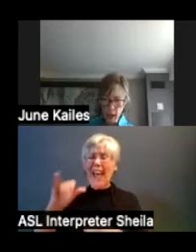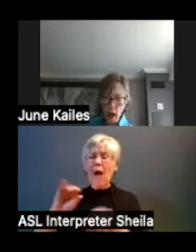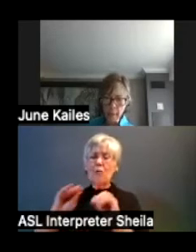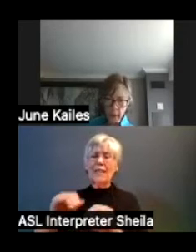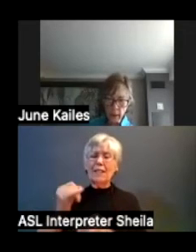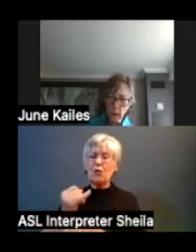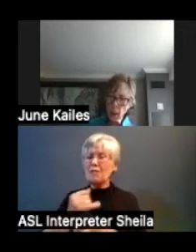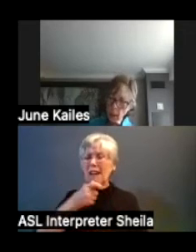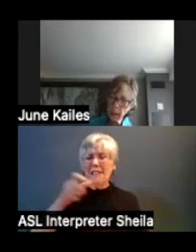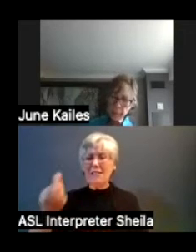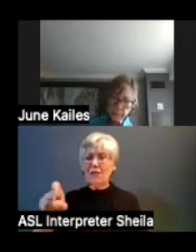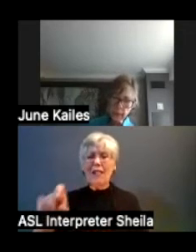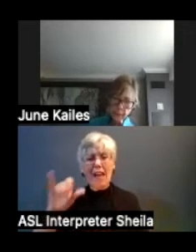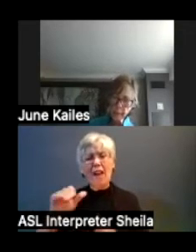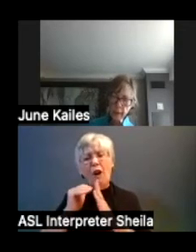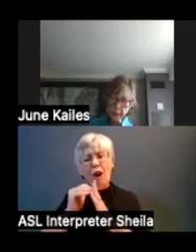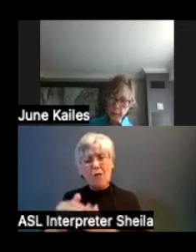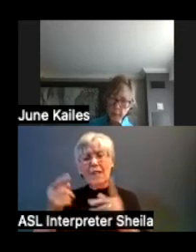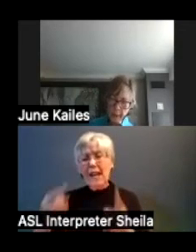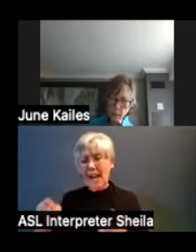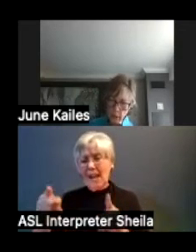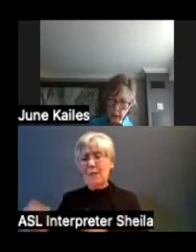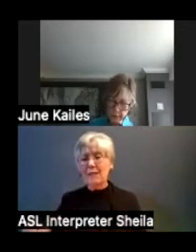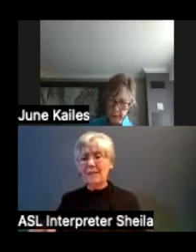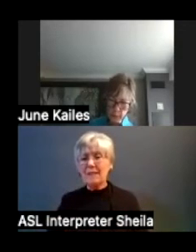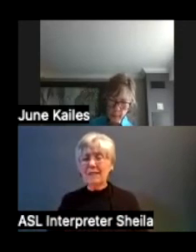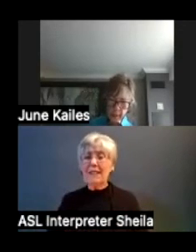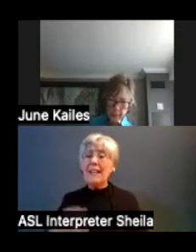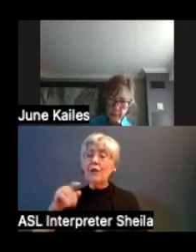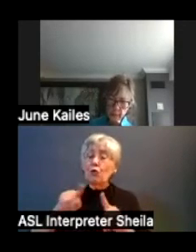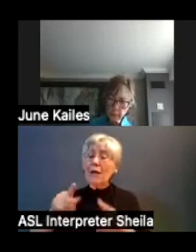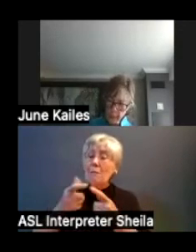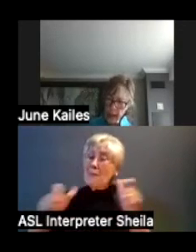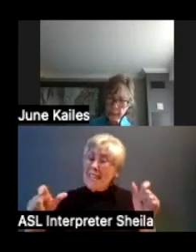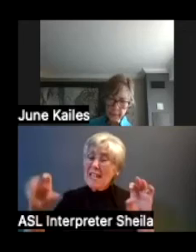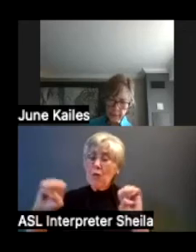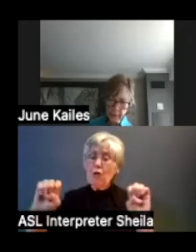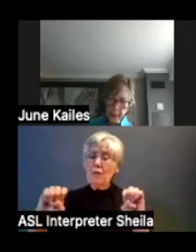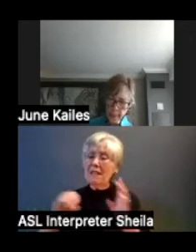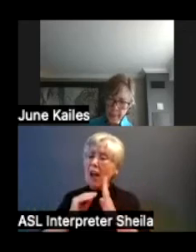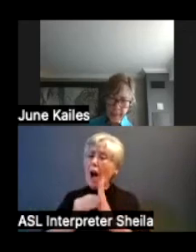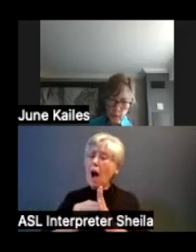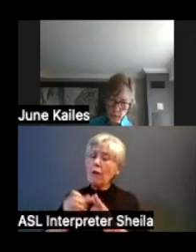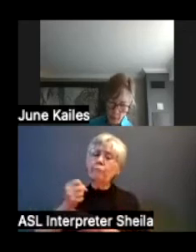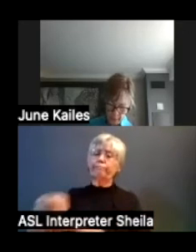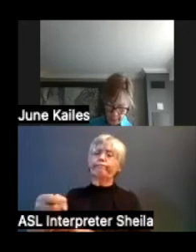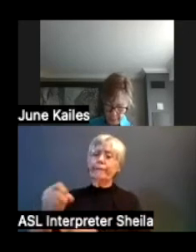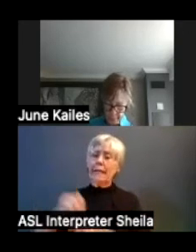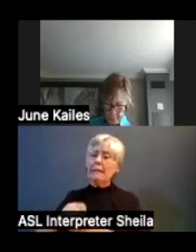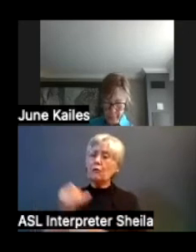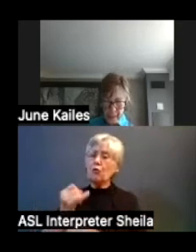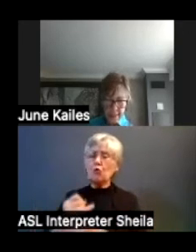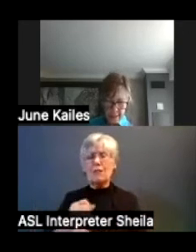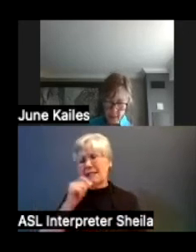and is common, sometimes in big emergencies, but it's actually very inappropriate.